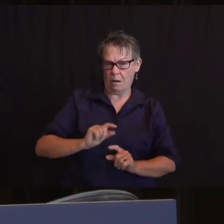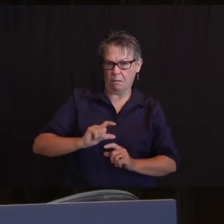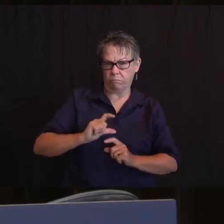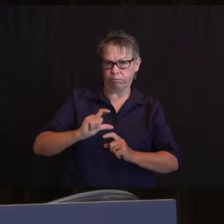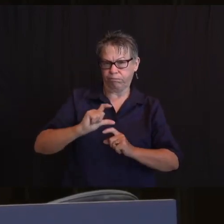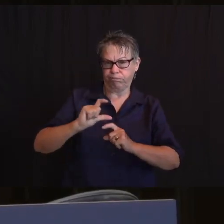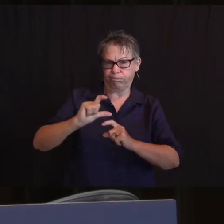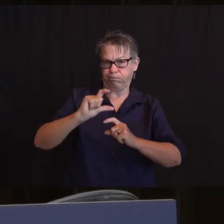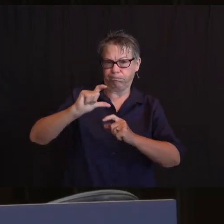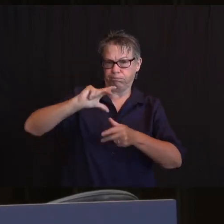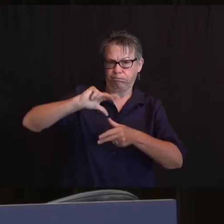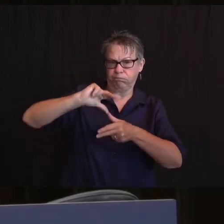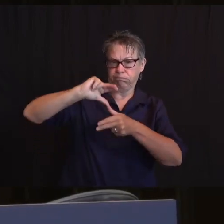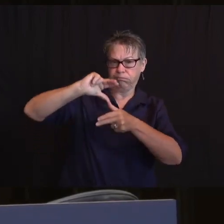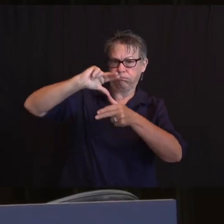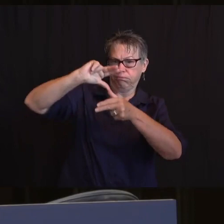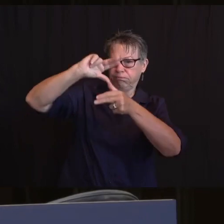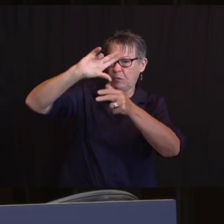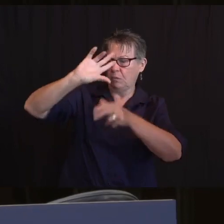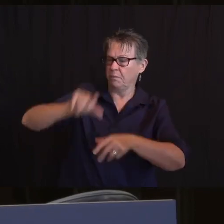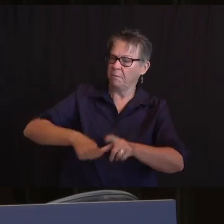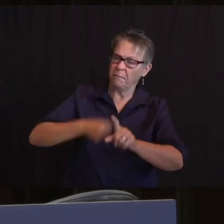to two of your troopers today who